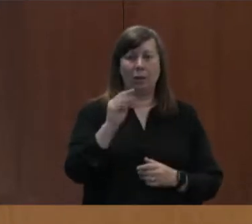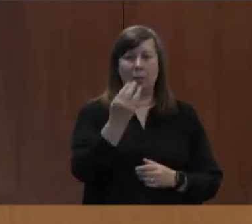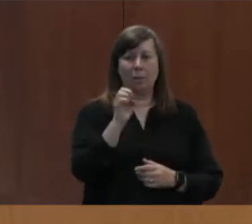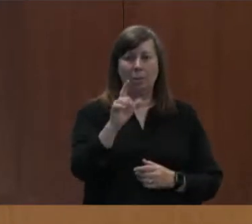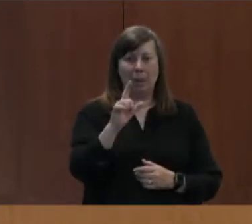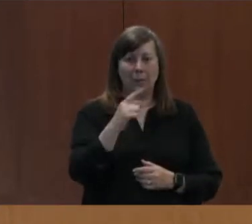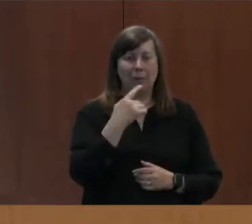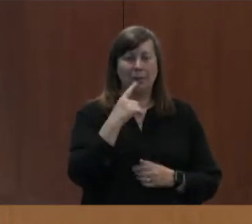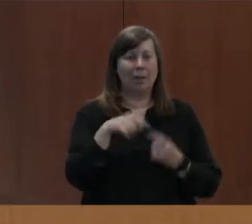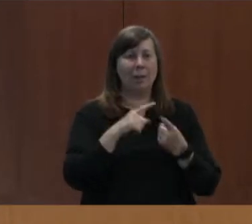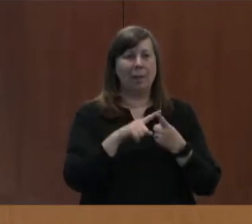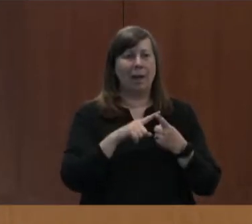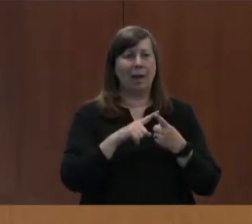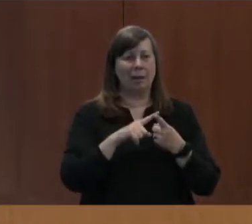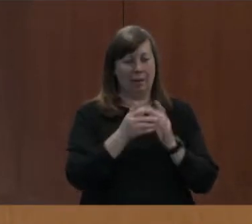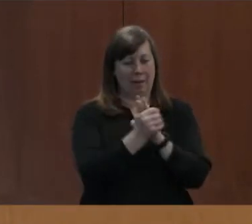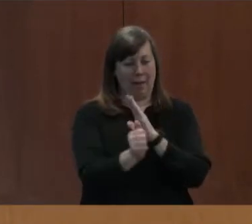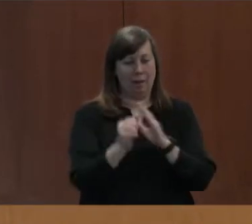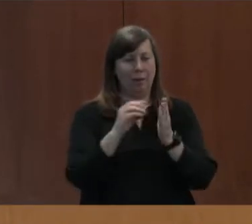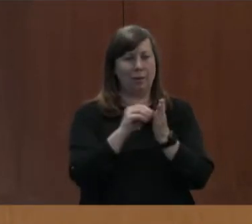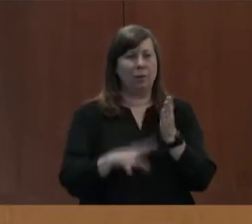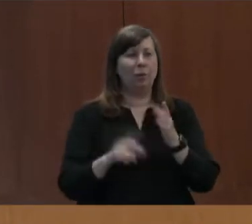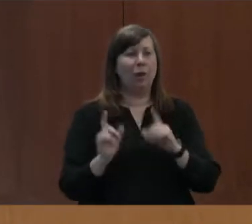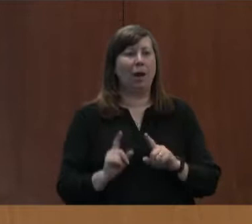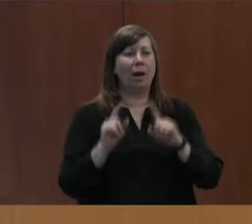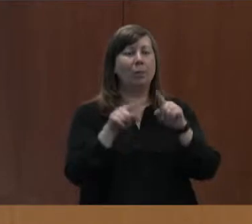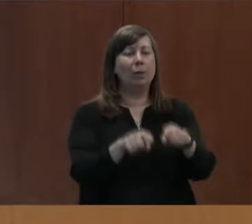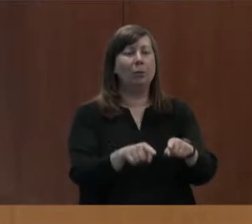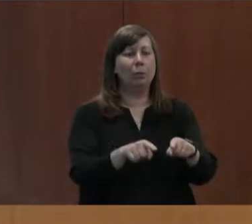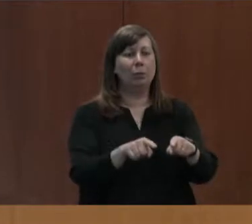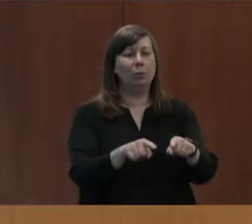said about the talent of our students. I attended the